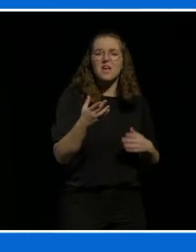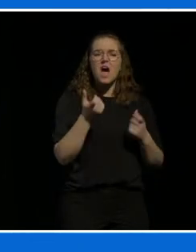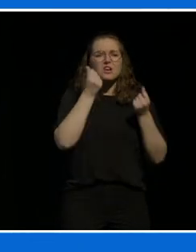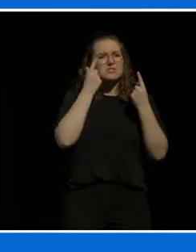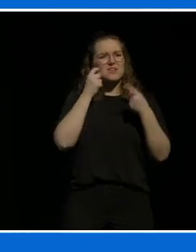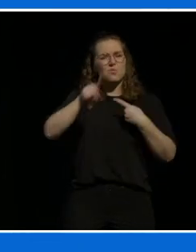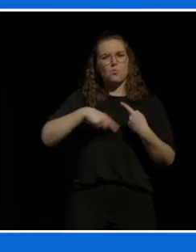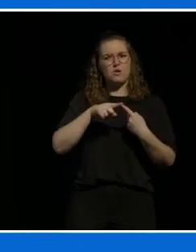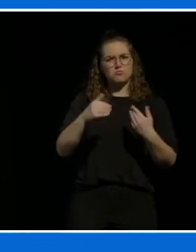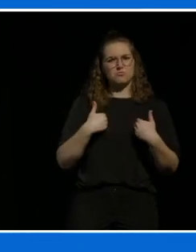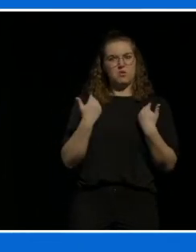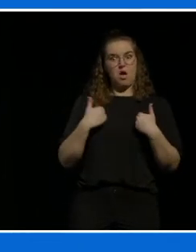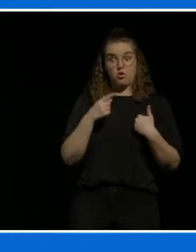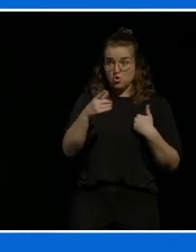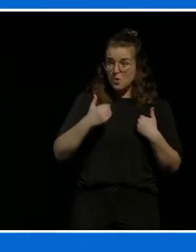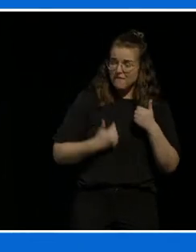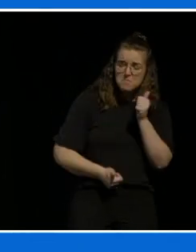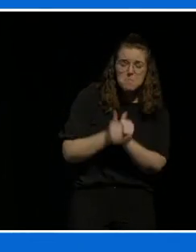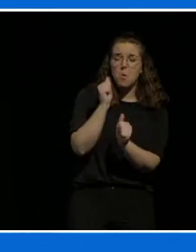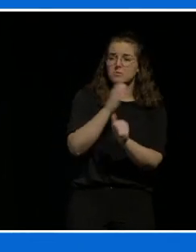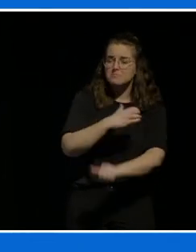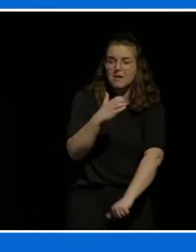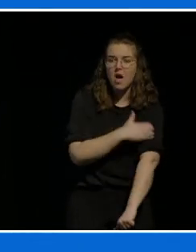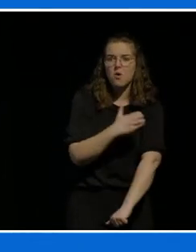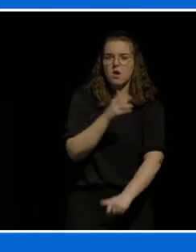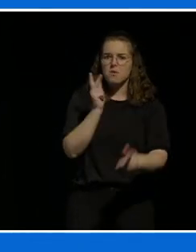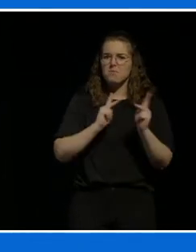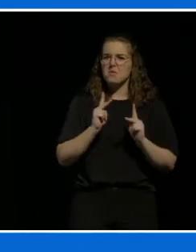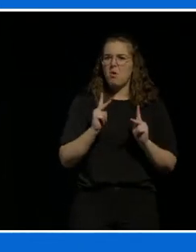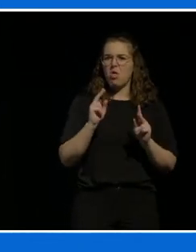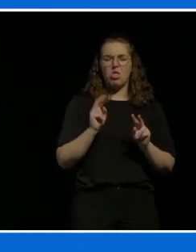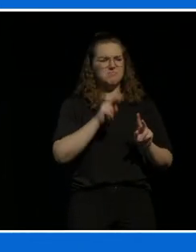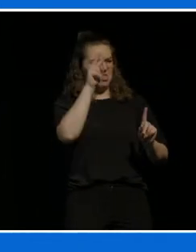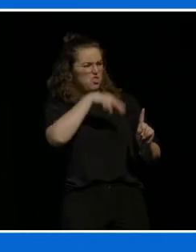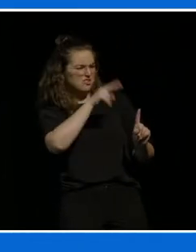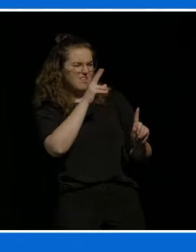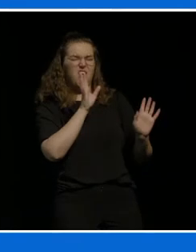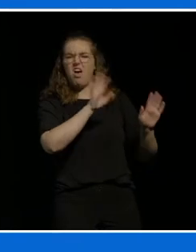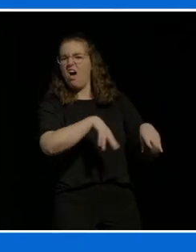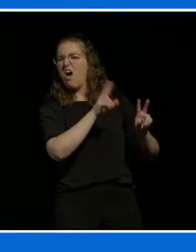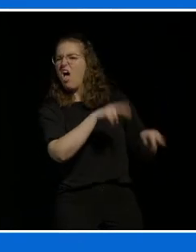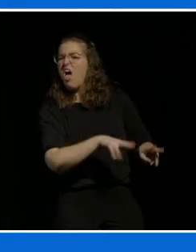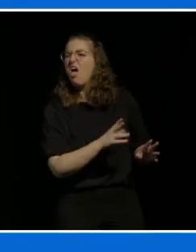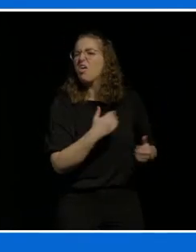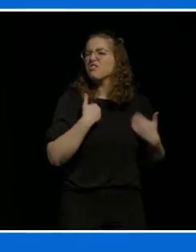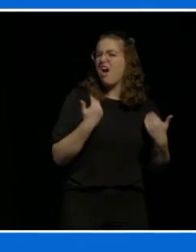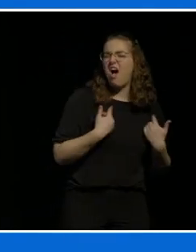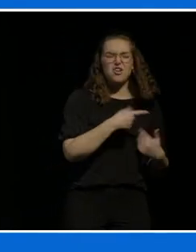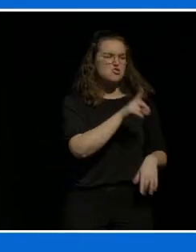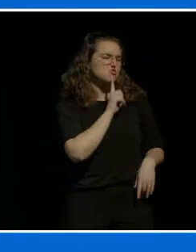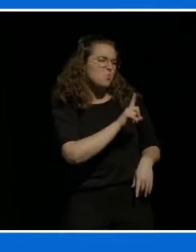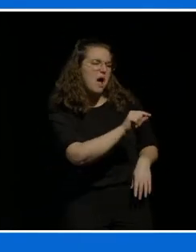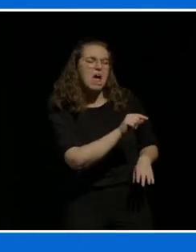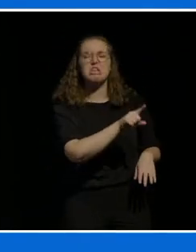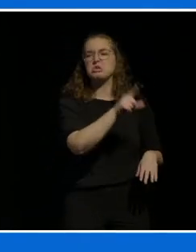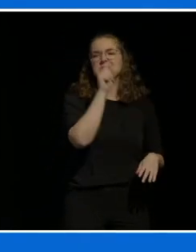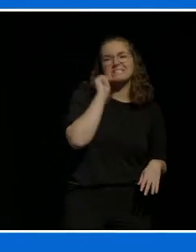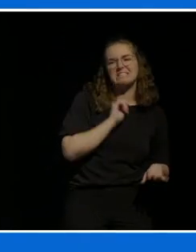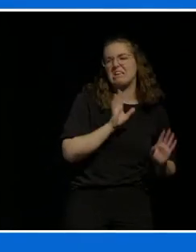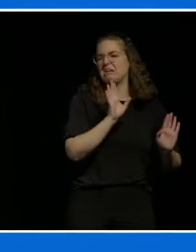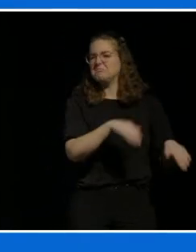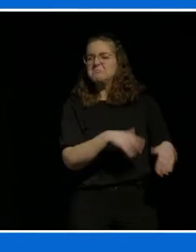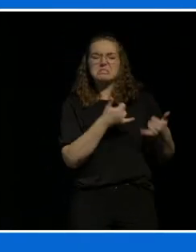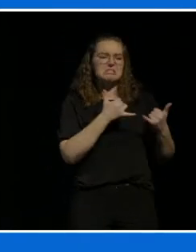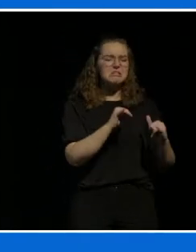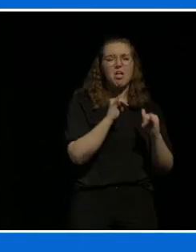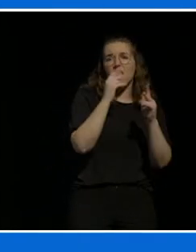younger, you actually have the most power, because I think people don't expect much of us, you know? They're like, oh, these people are still, you're in your 20s, or you're a teen still, like, you're still